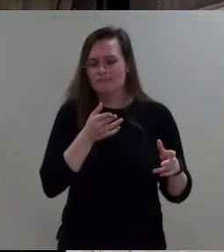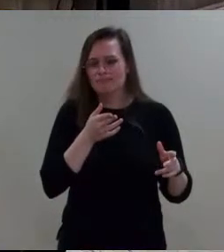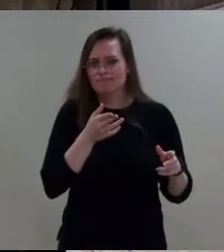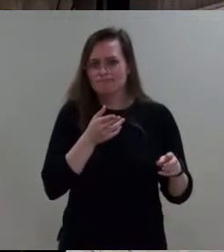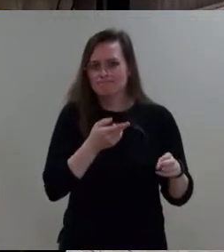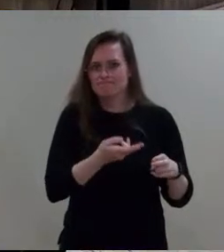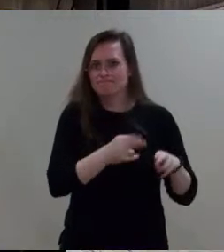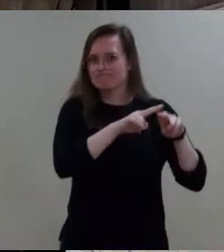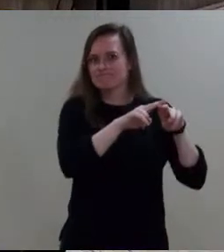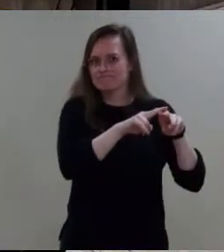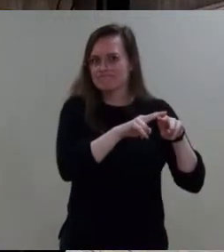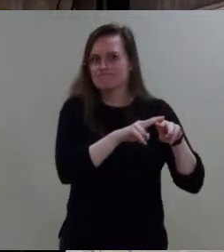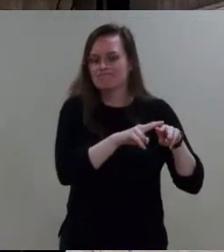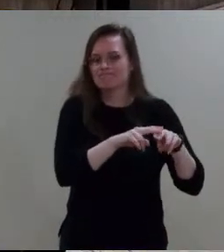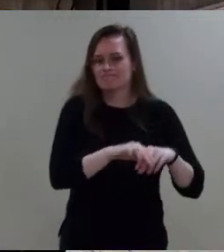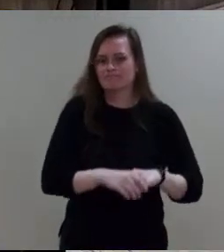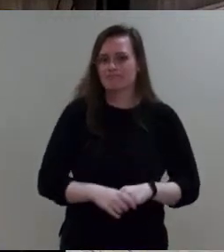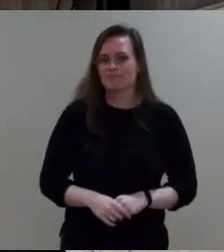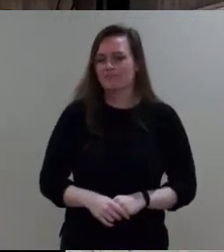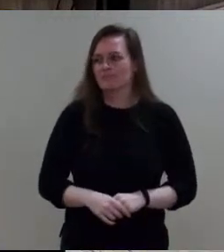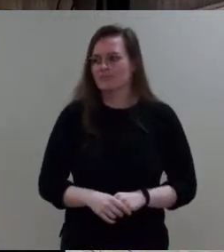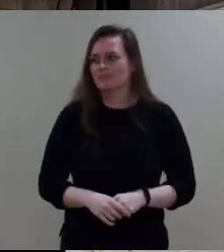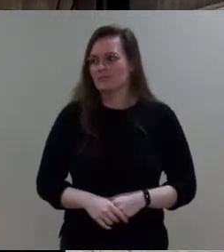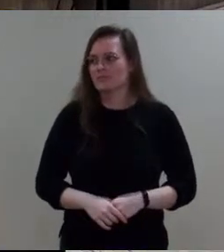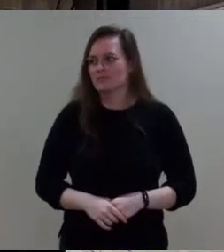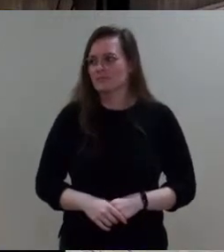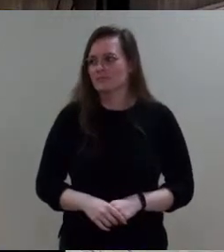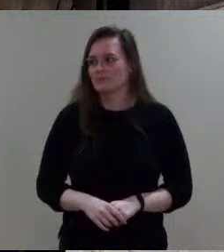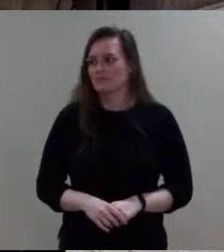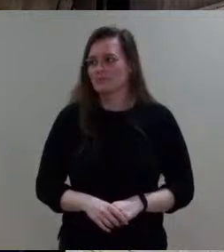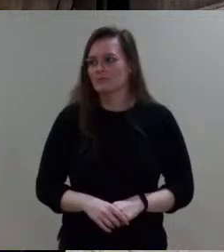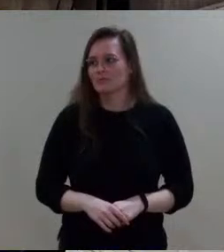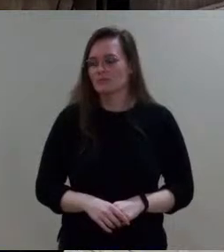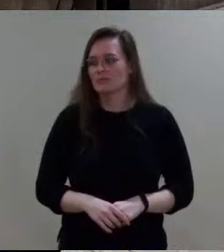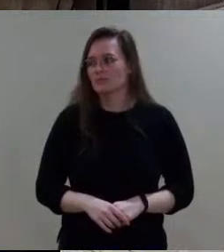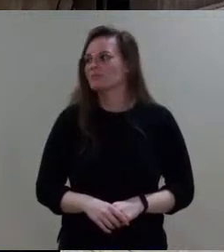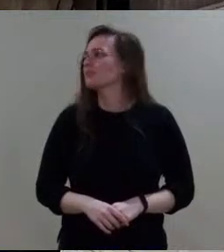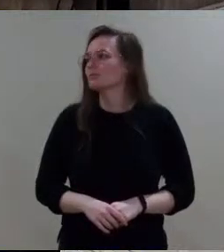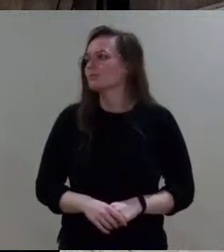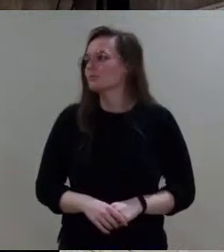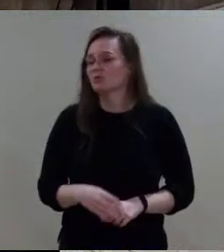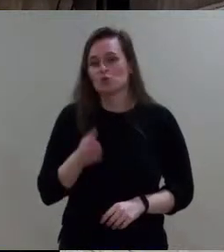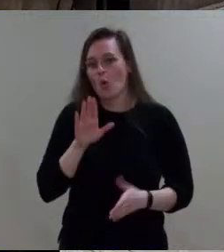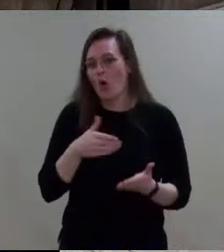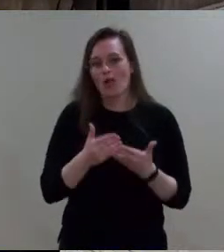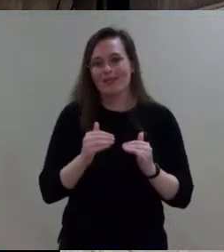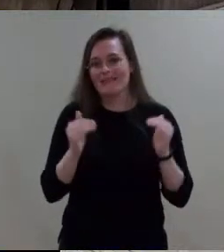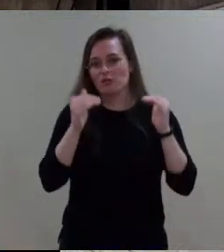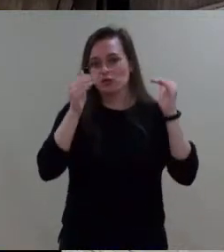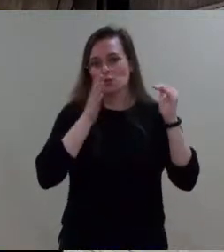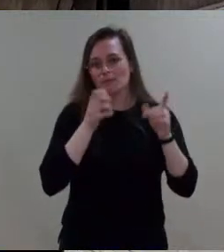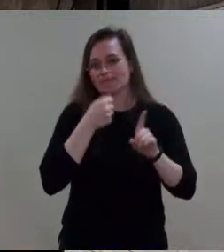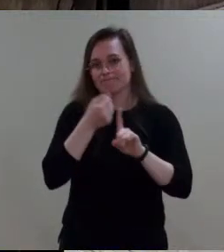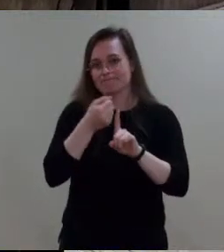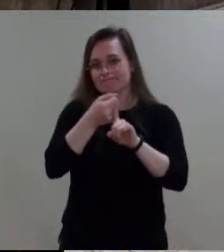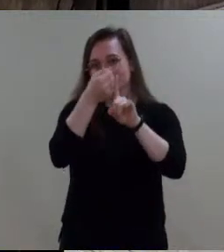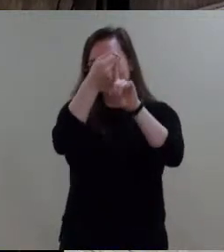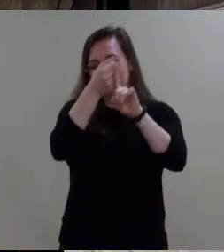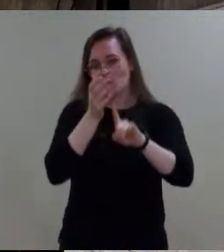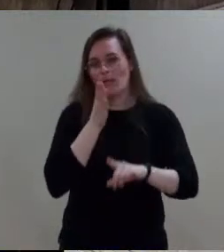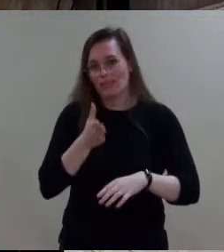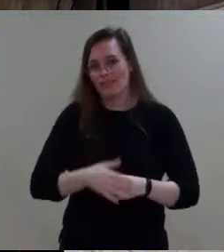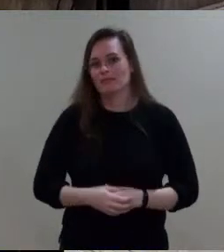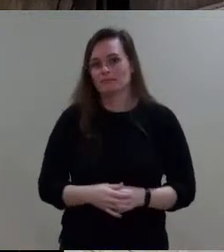And that jump would be felt universally, Yes. right, At all levels. And- at all levels, And correct? year over year over year. Right,